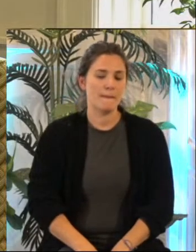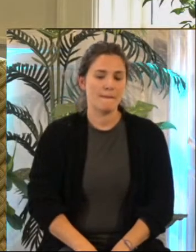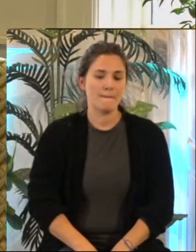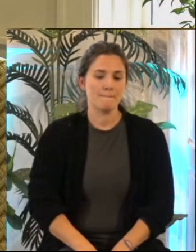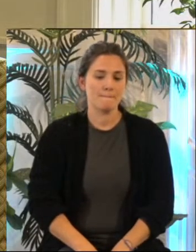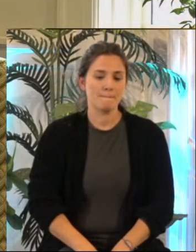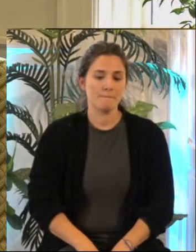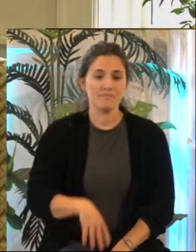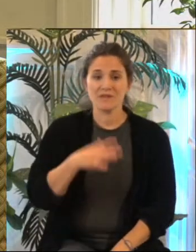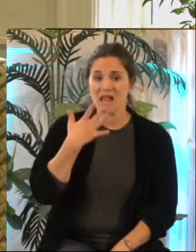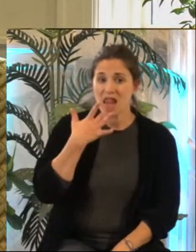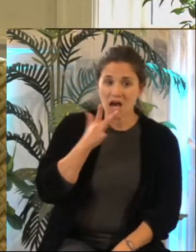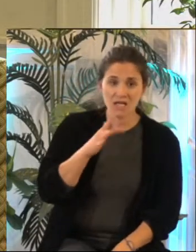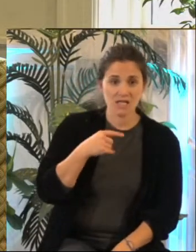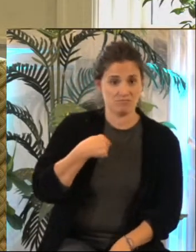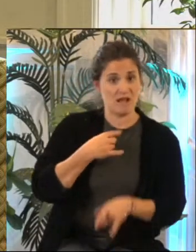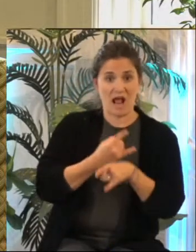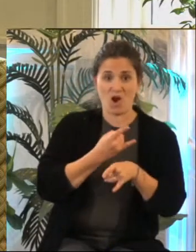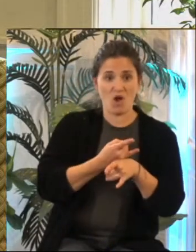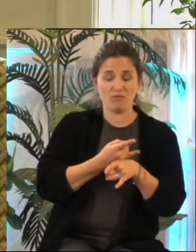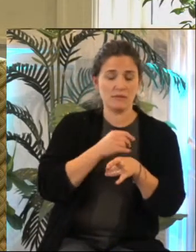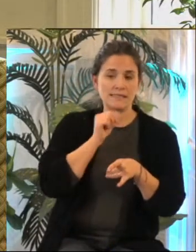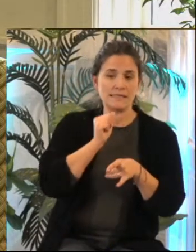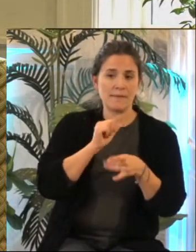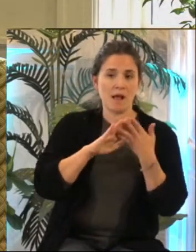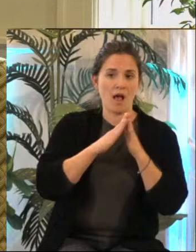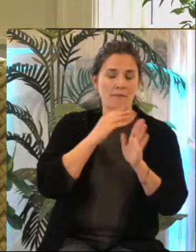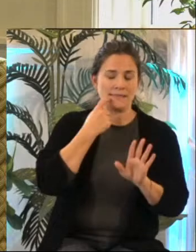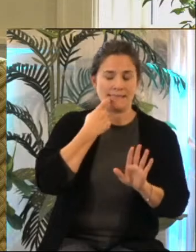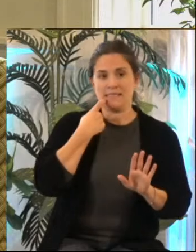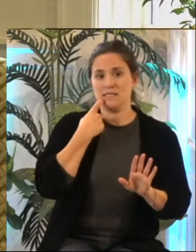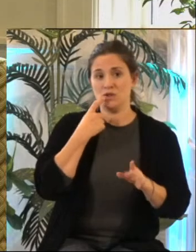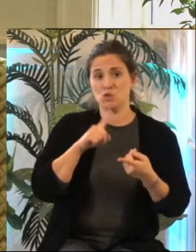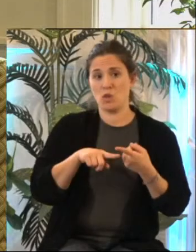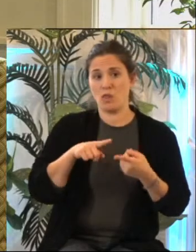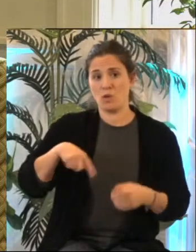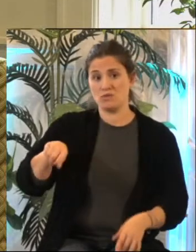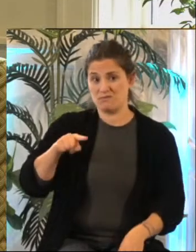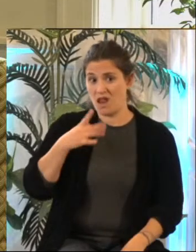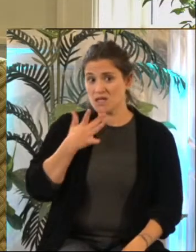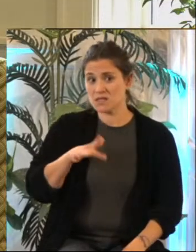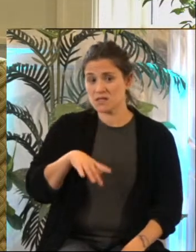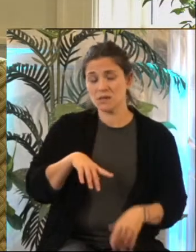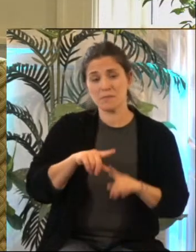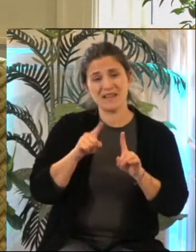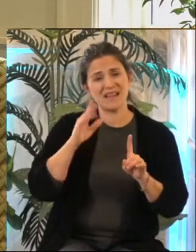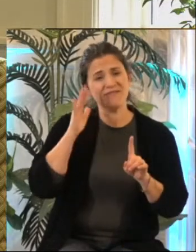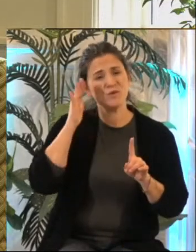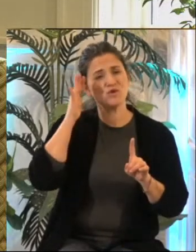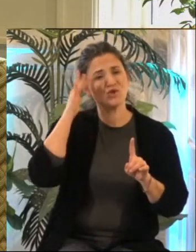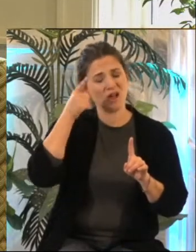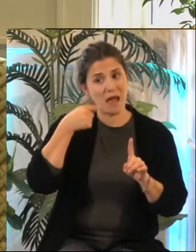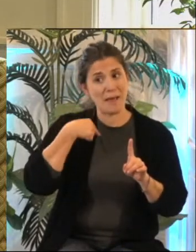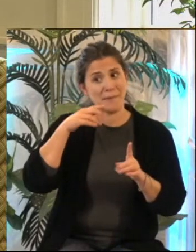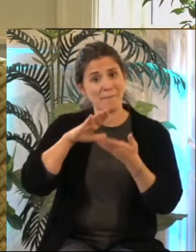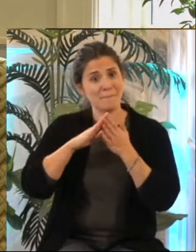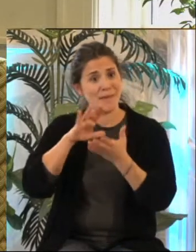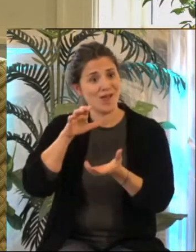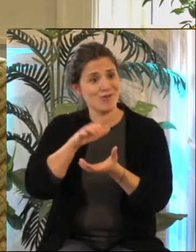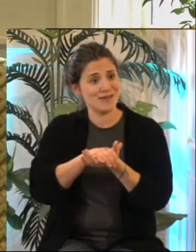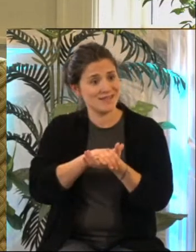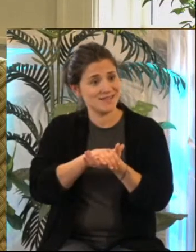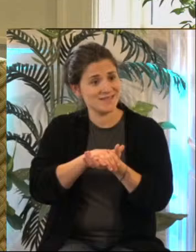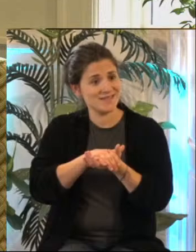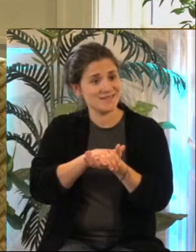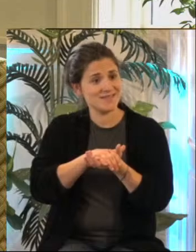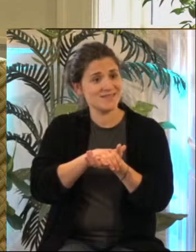get too addicted to these things. But then I realized as I got older and I got married, because I